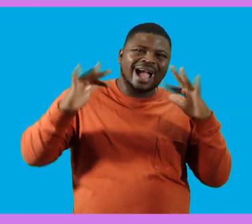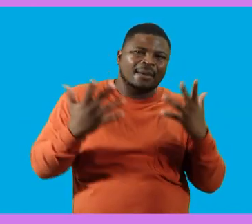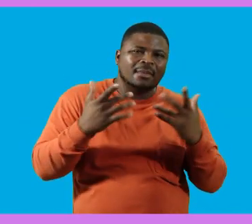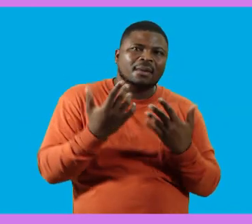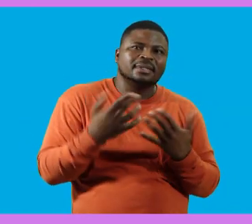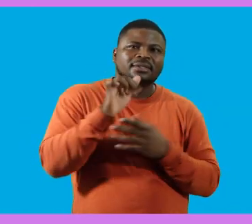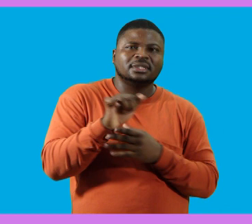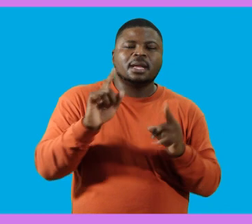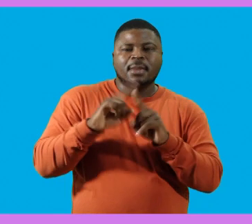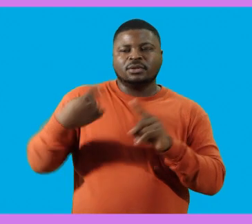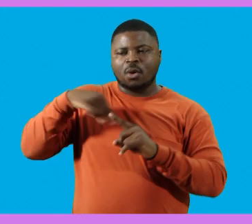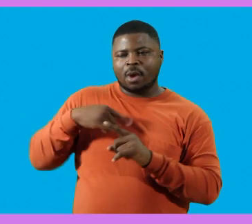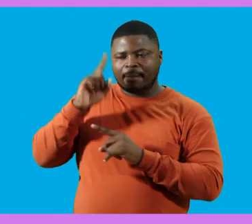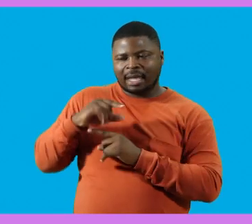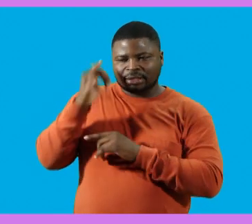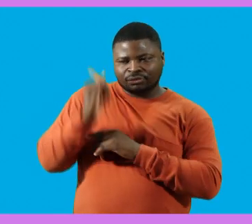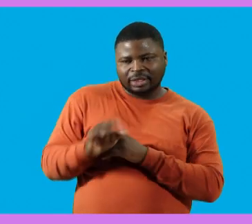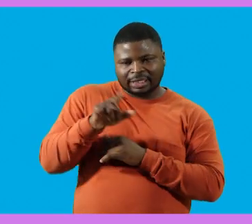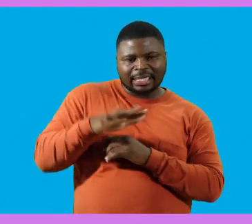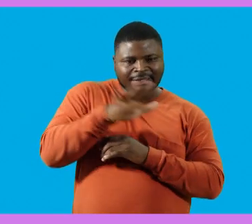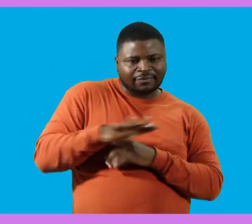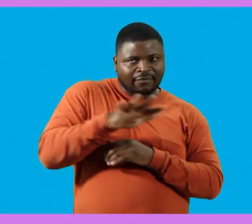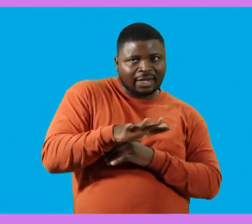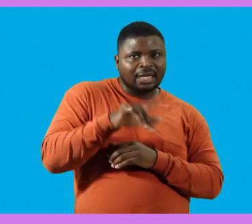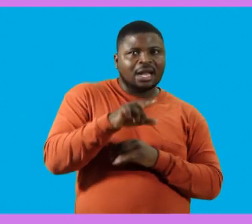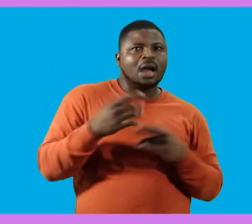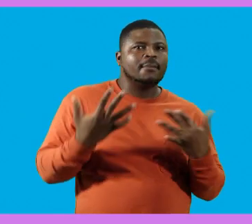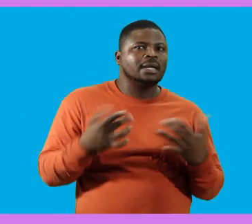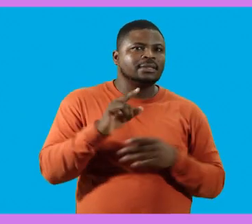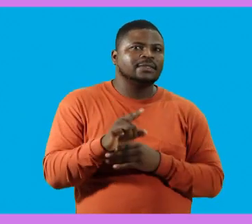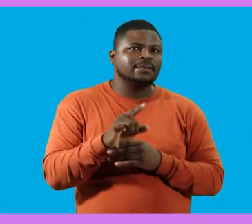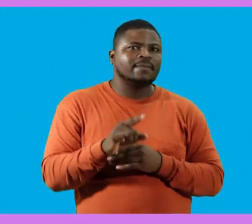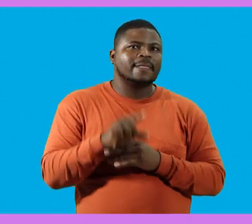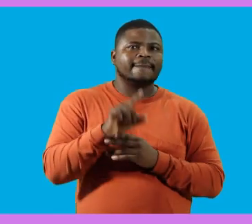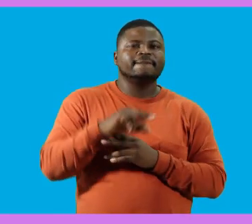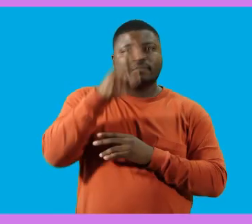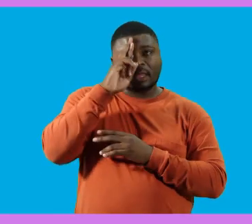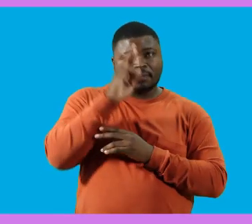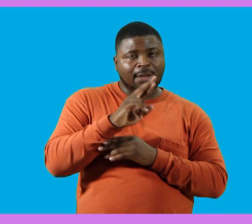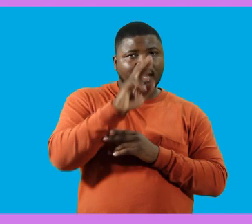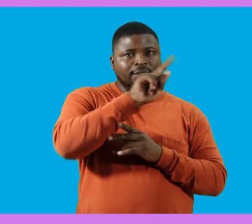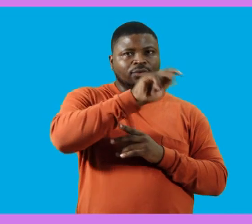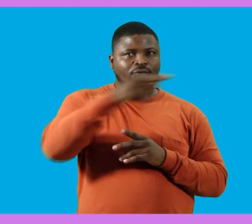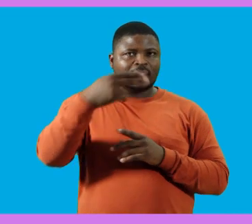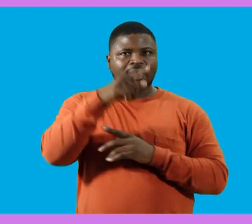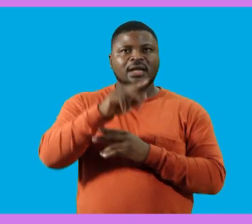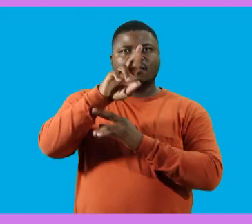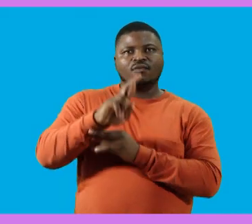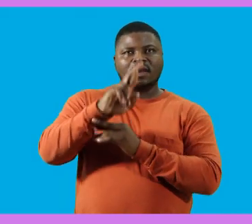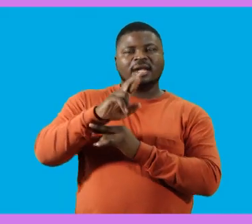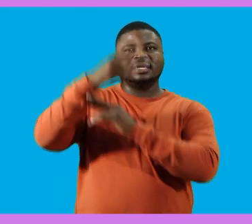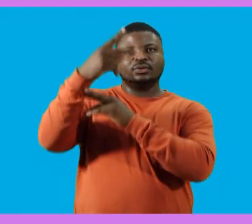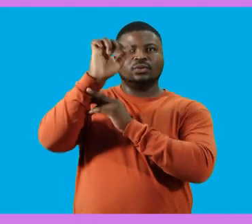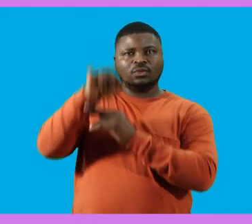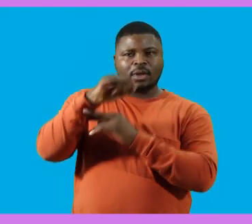do is we are going to say, well, the surface area, so it's going to be pi radius